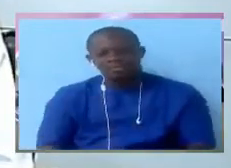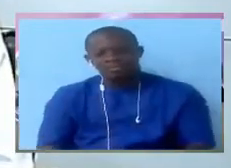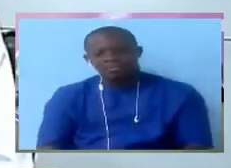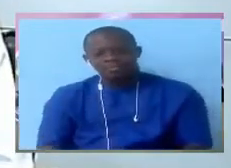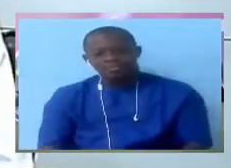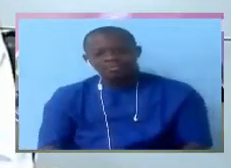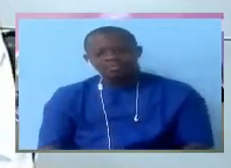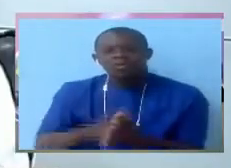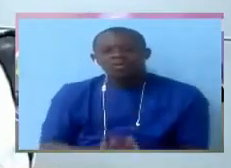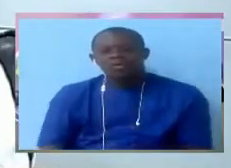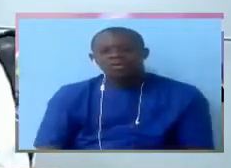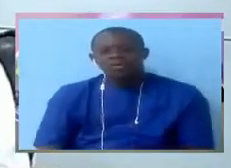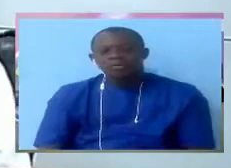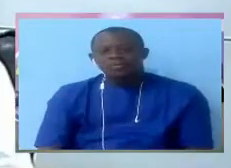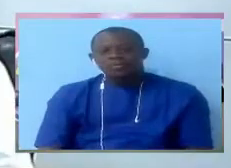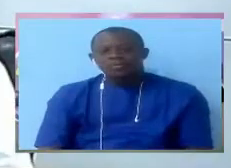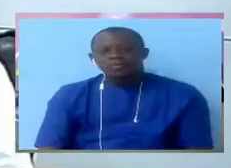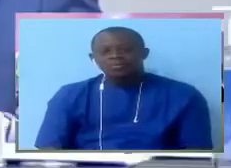from the president. Well,